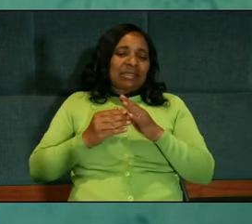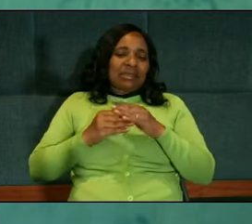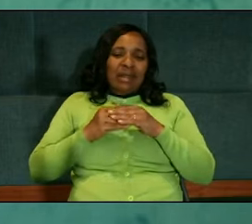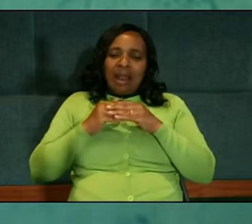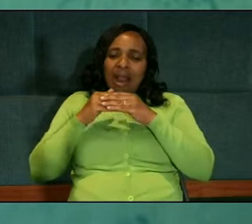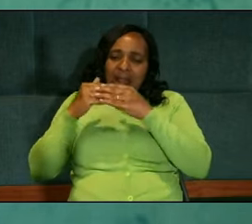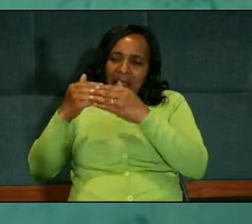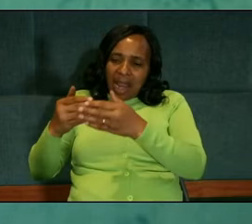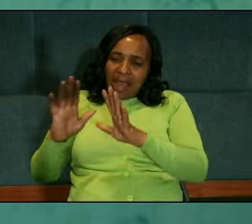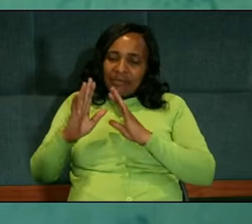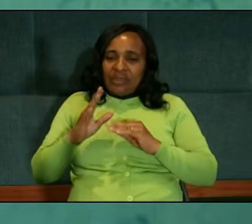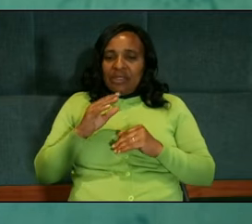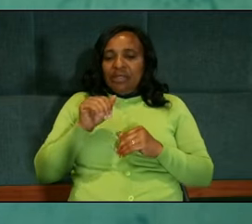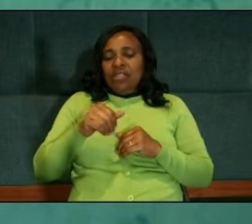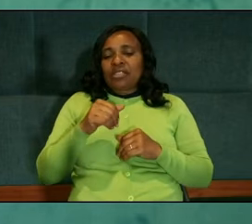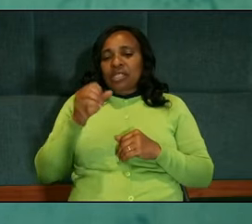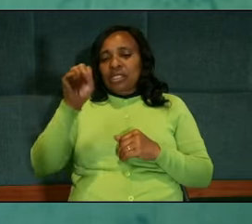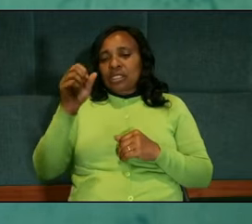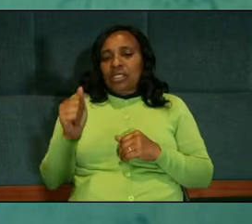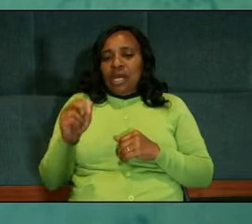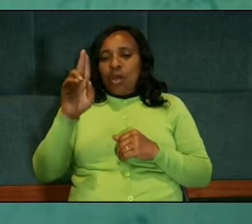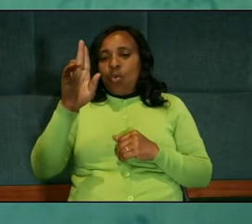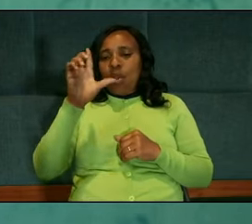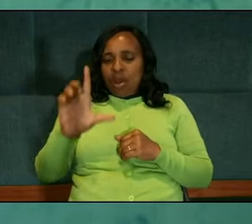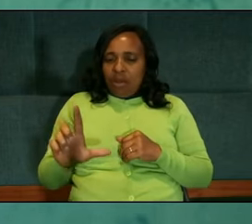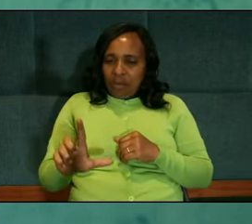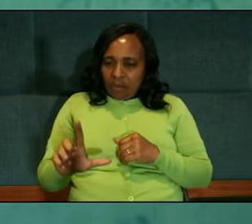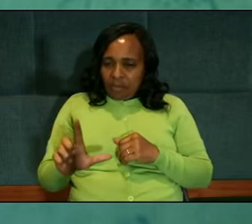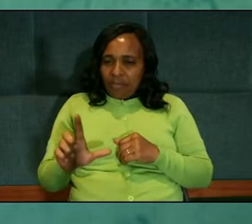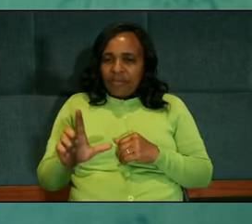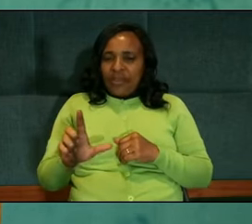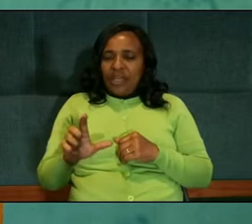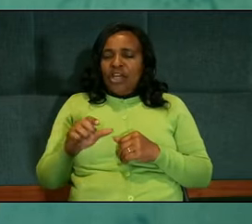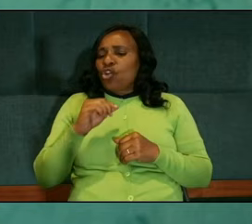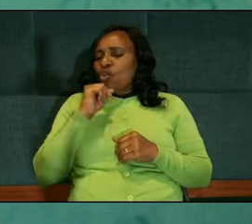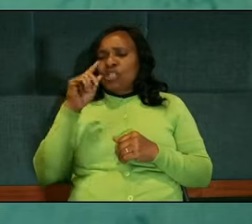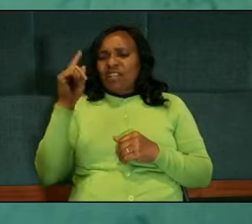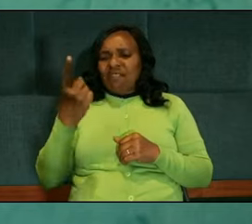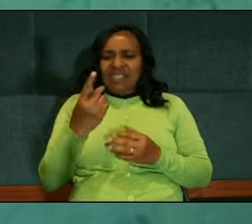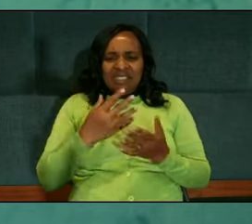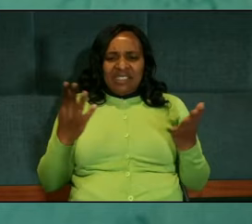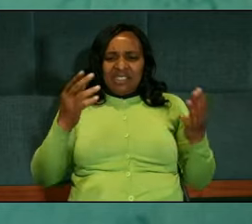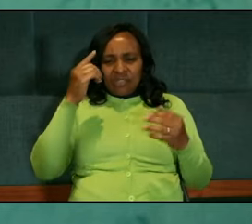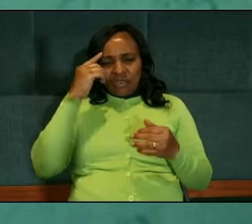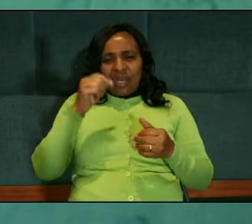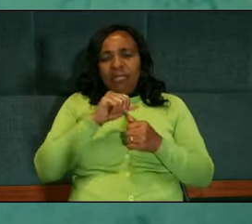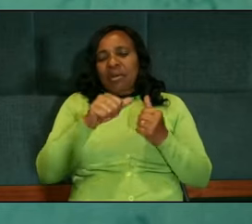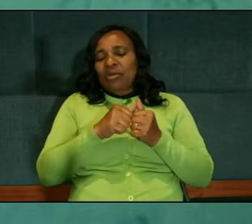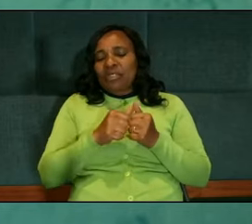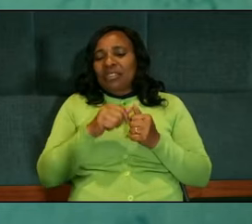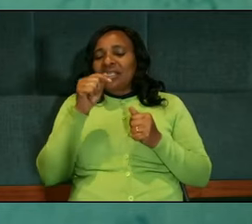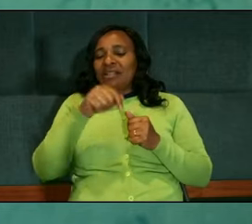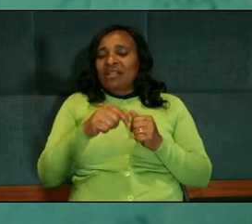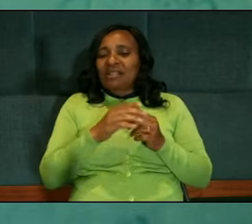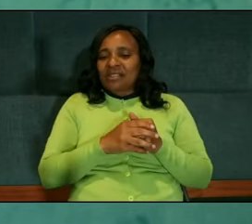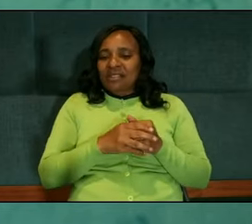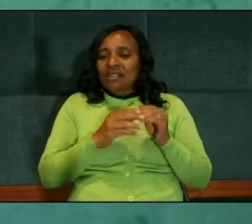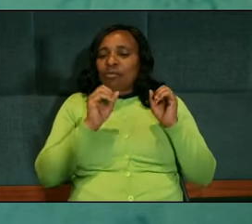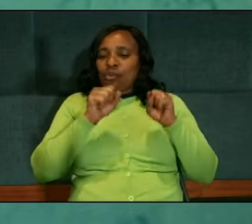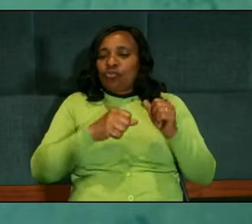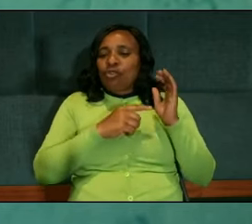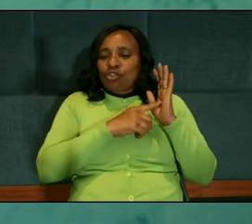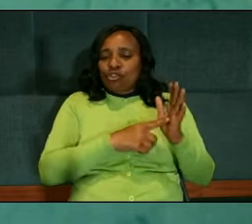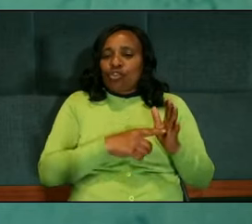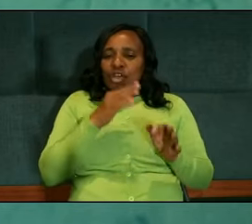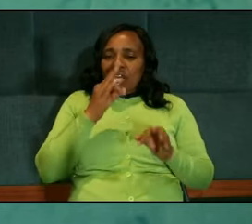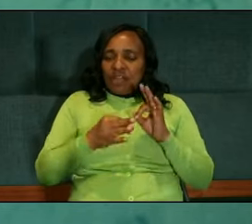later back in the story, the Spirit of God had left Saul, it was not the first thing he thought about. And this can show that if